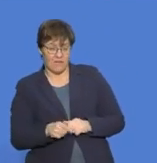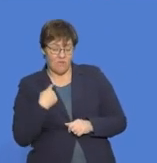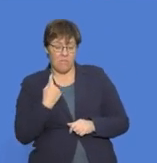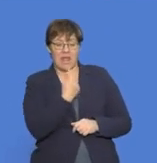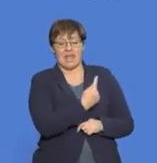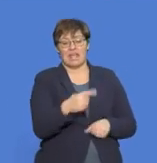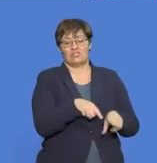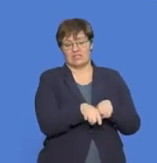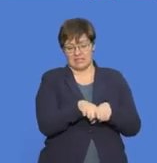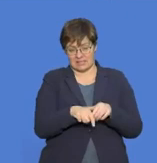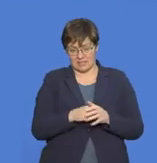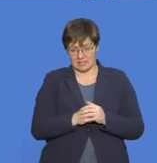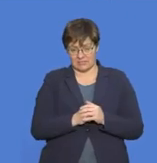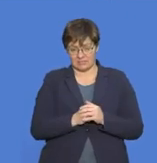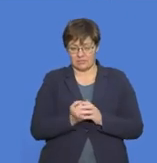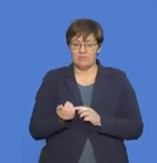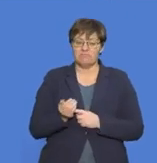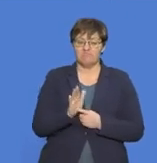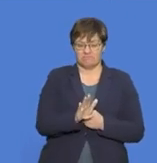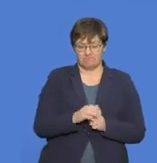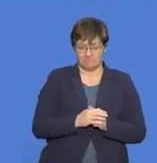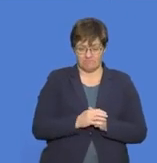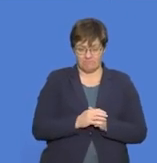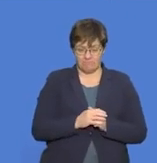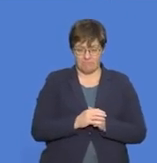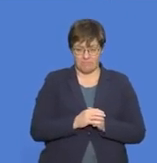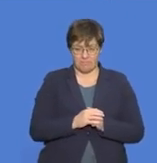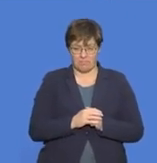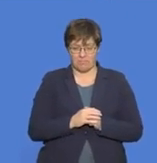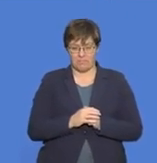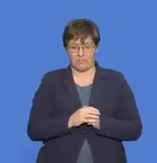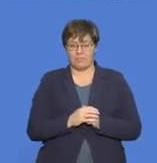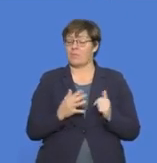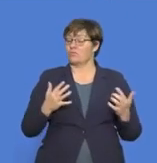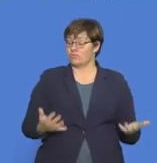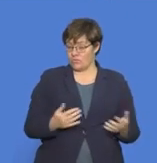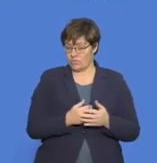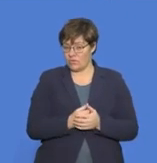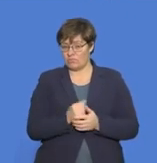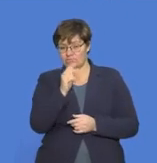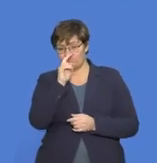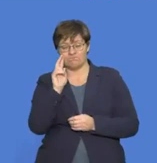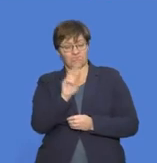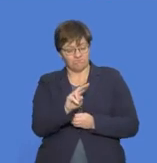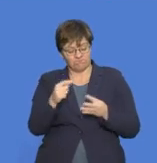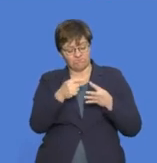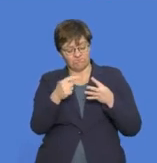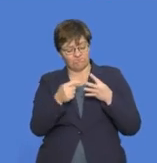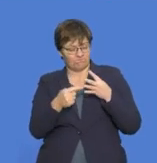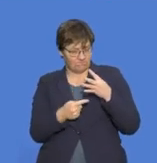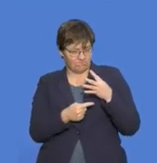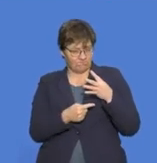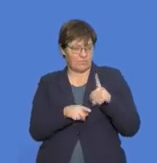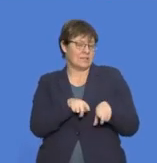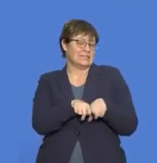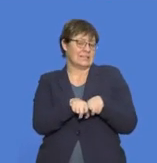from each particular experiment that has been put down in the question. So we're going to be looking at a couple of